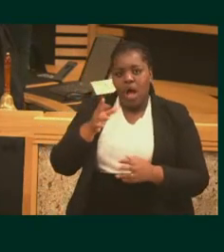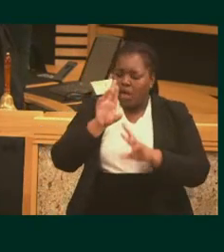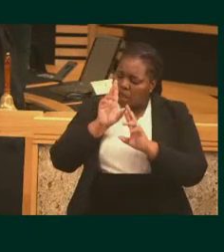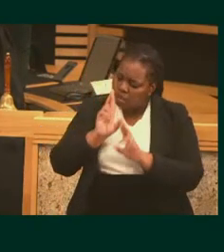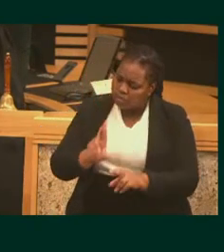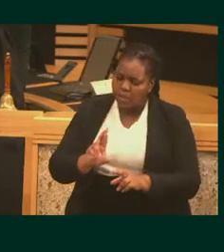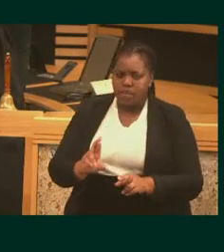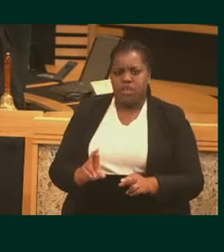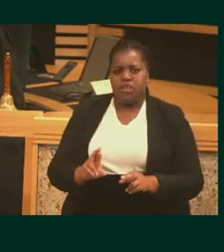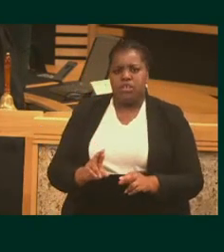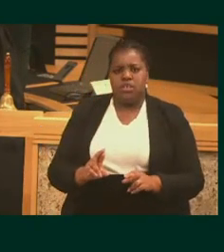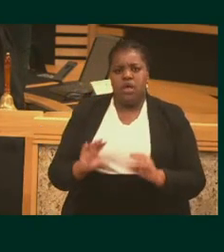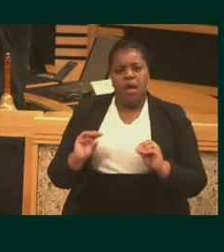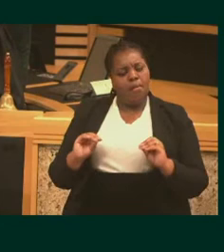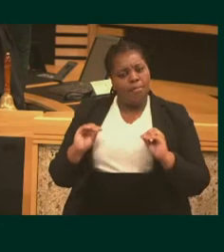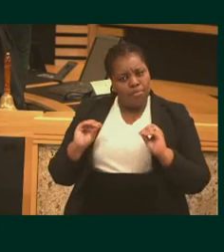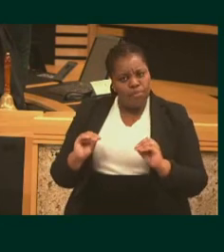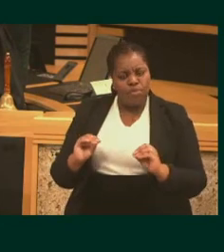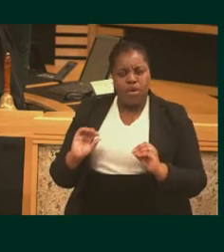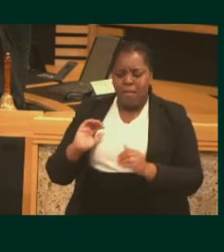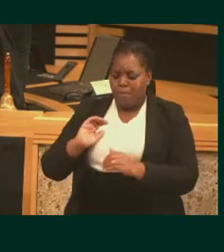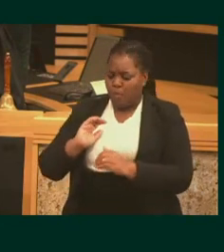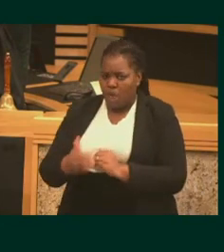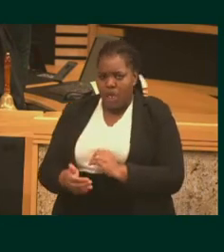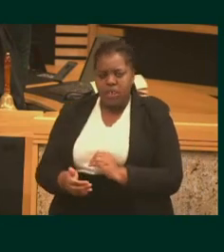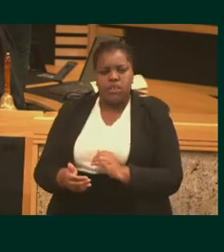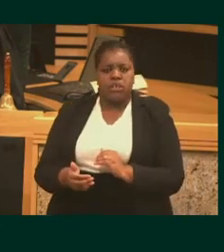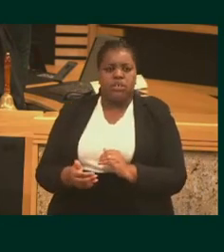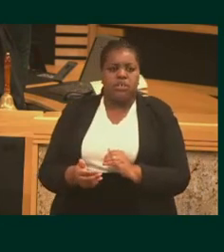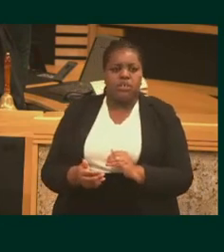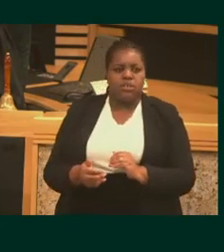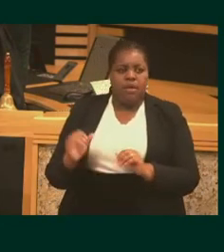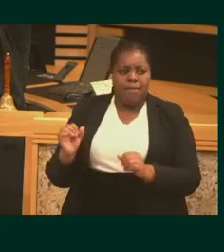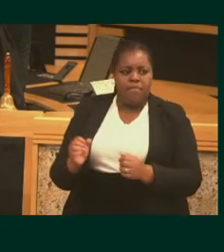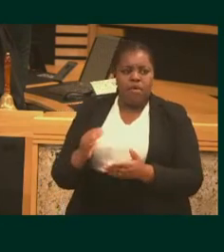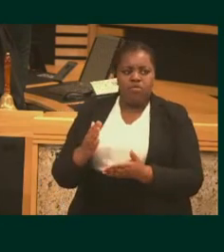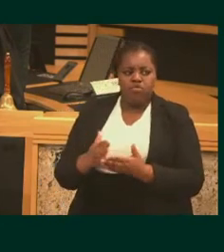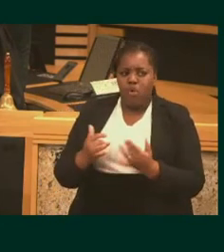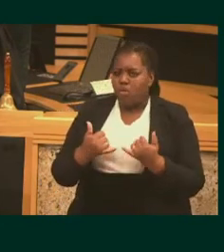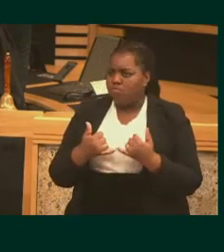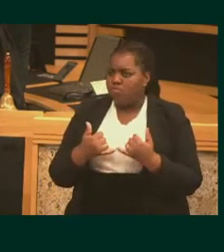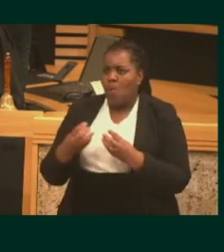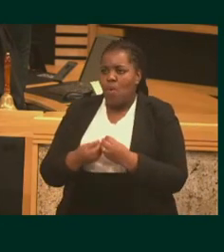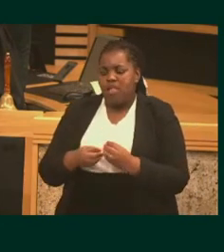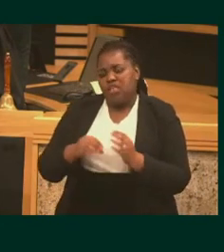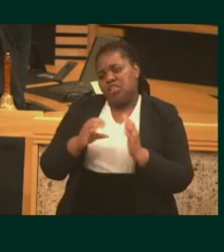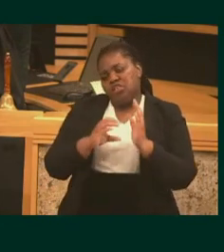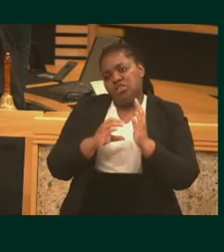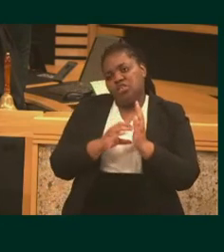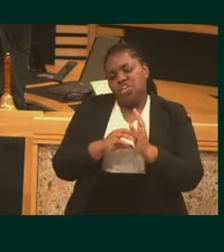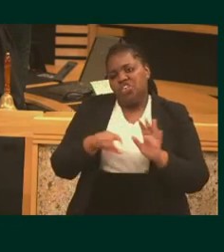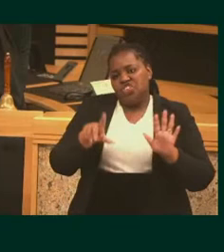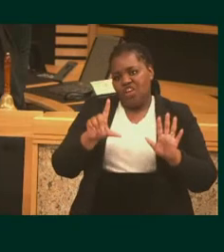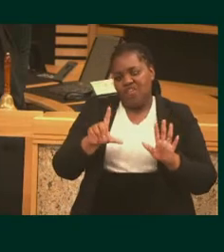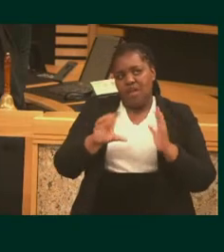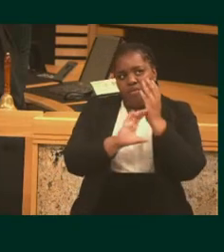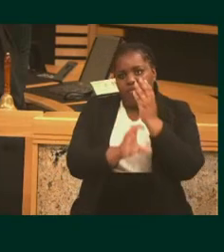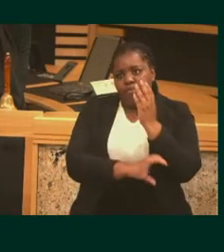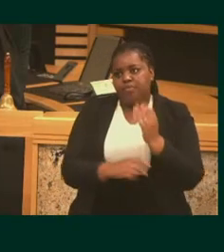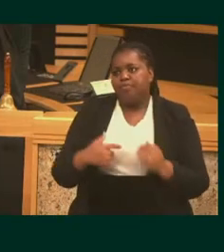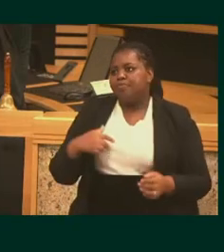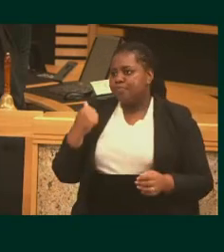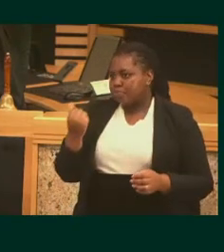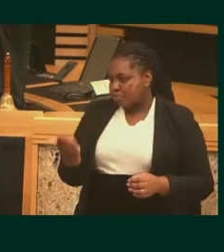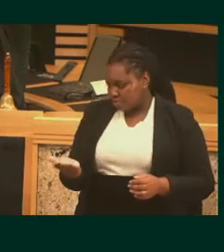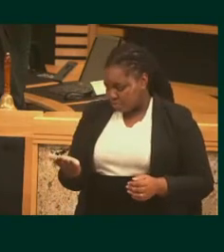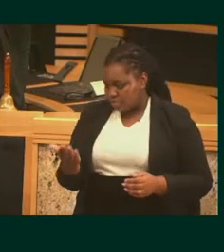respected promoted protected and fulfilled in line with Section s of the Constitution I so move honorable